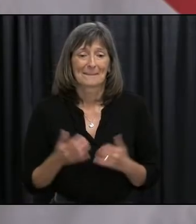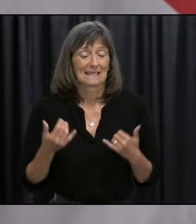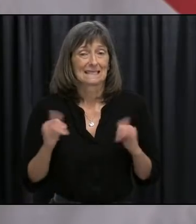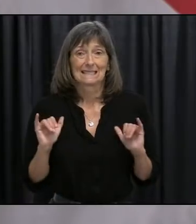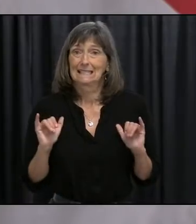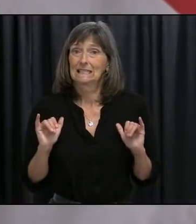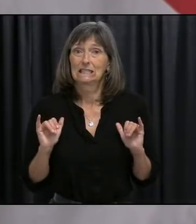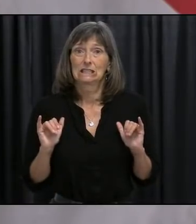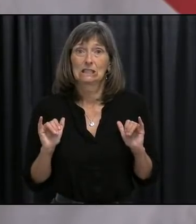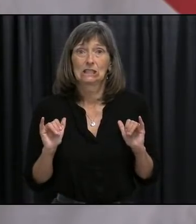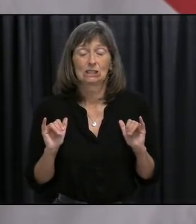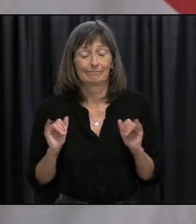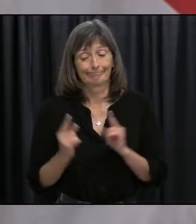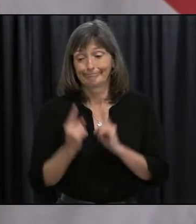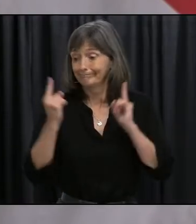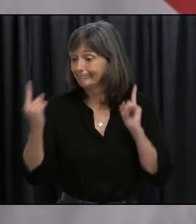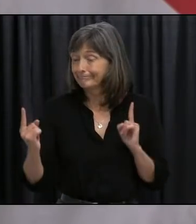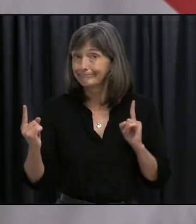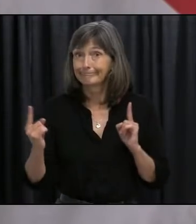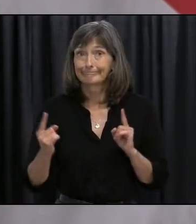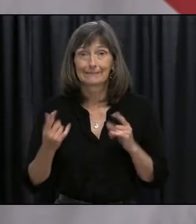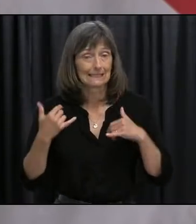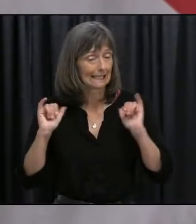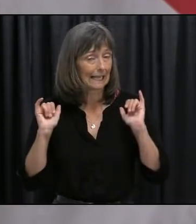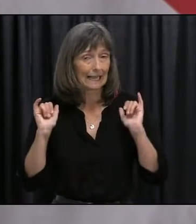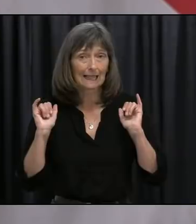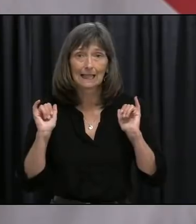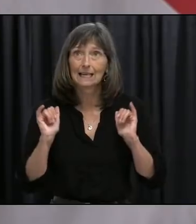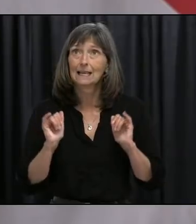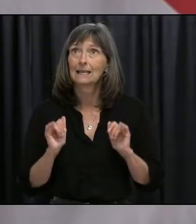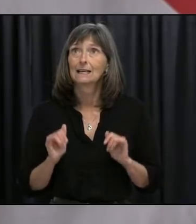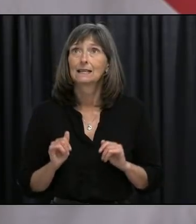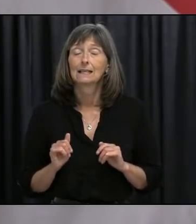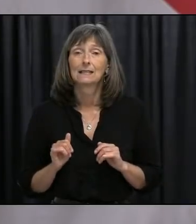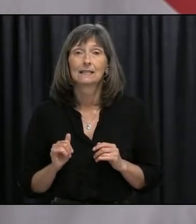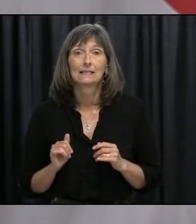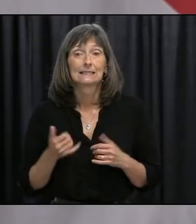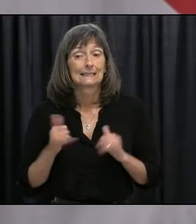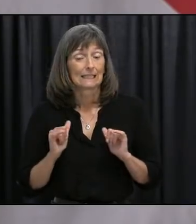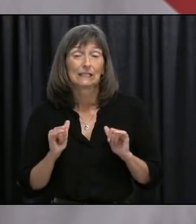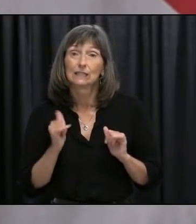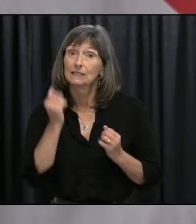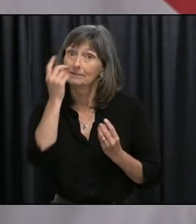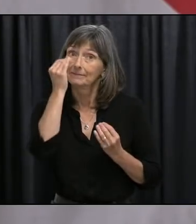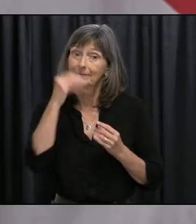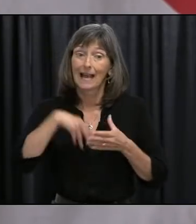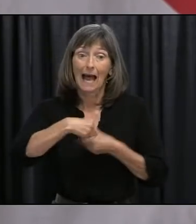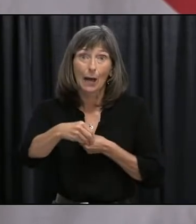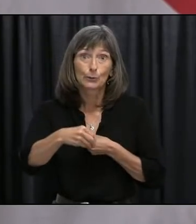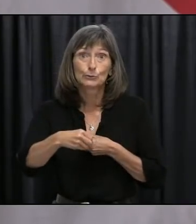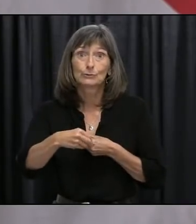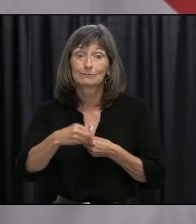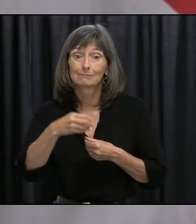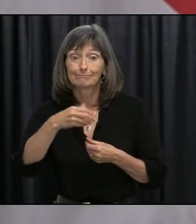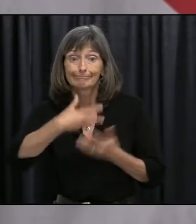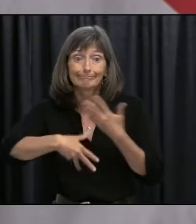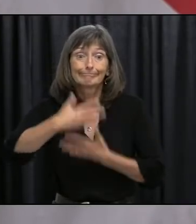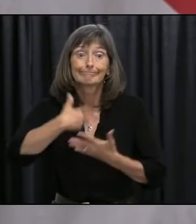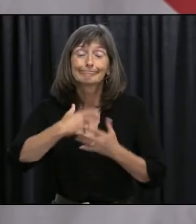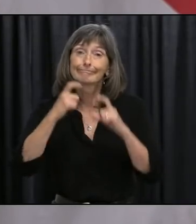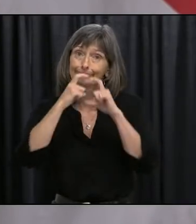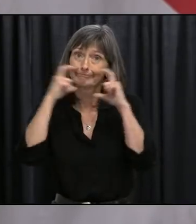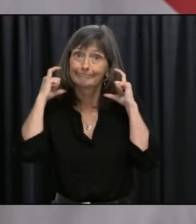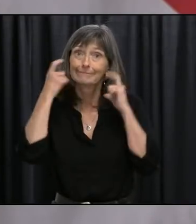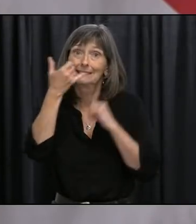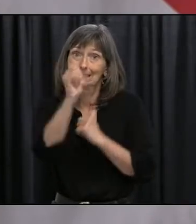we're still going to have to practice physical distancing. We're still going to have to consider wearing masks when you're not able to